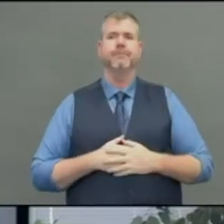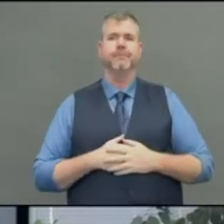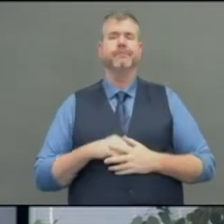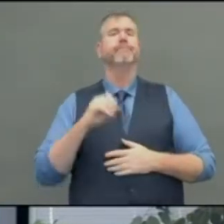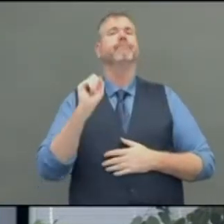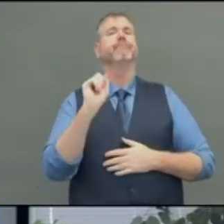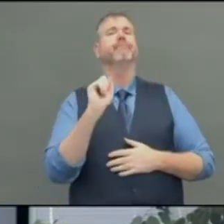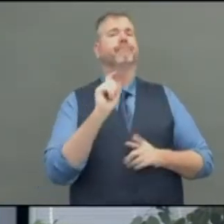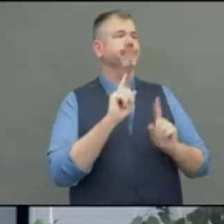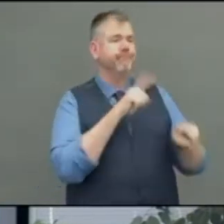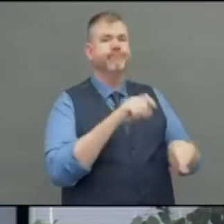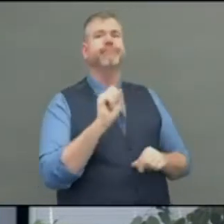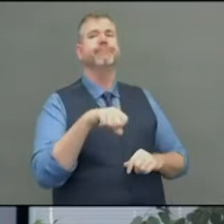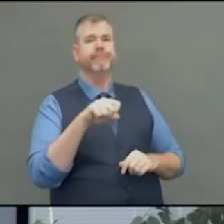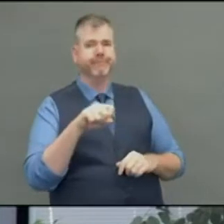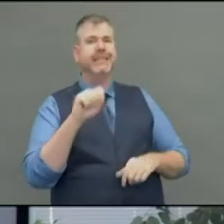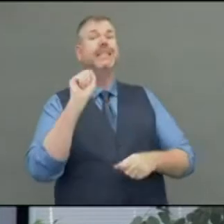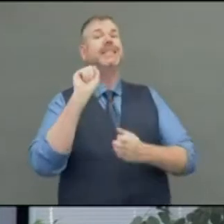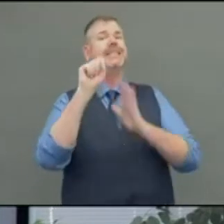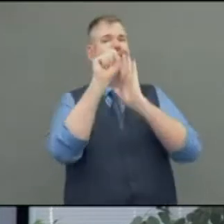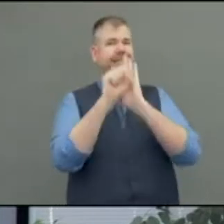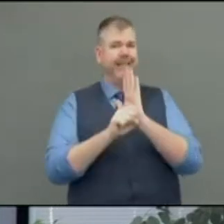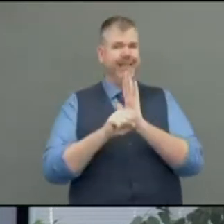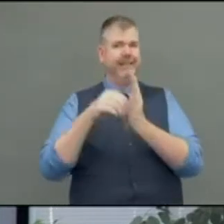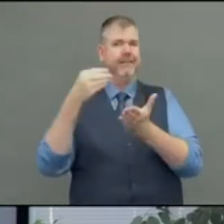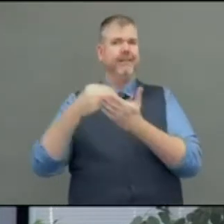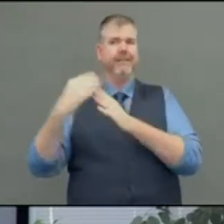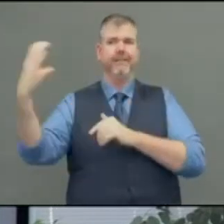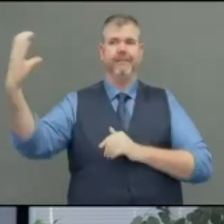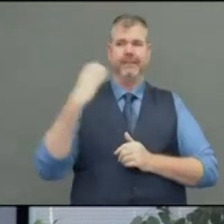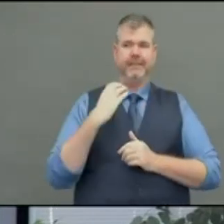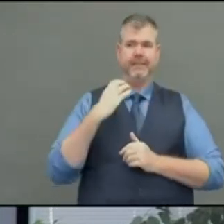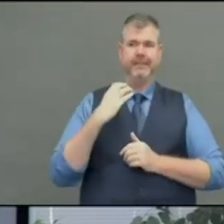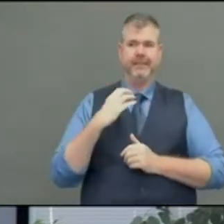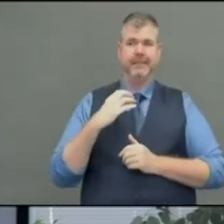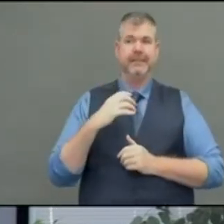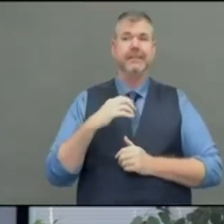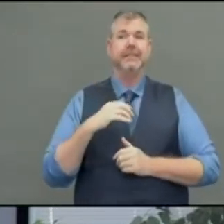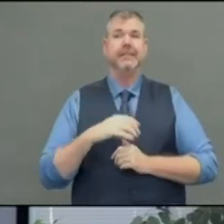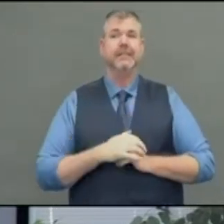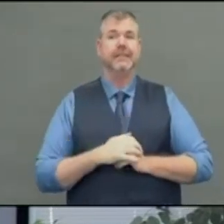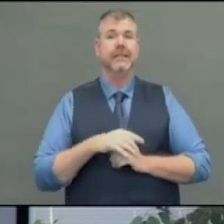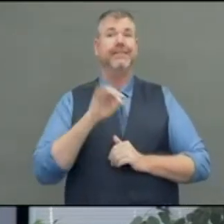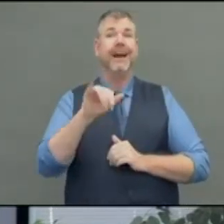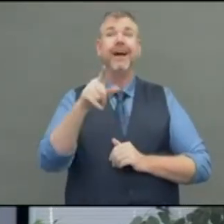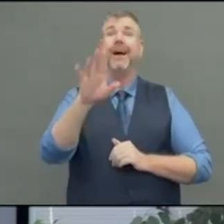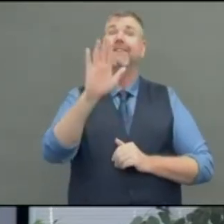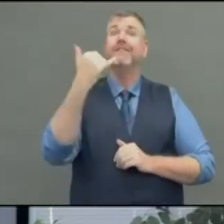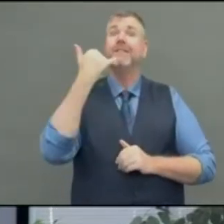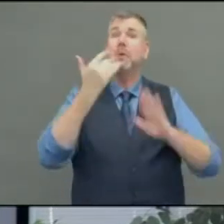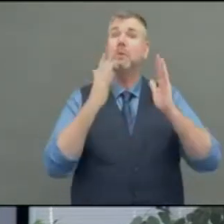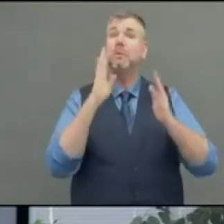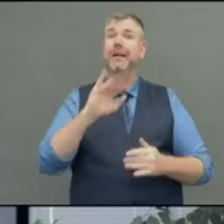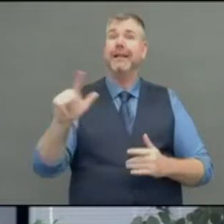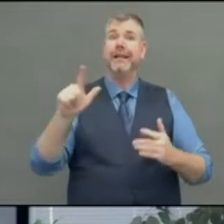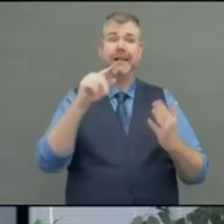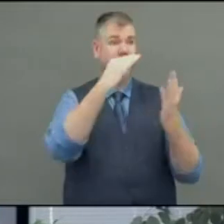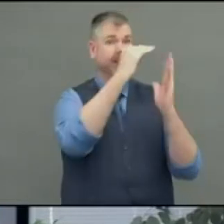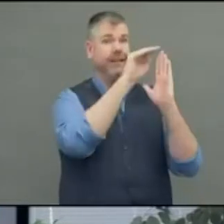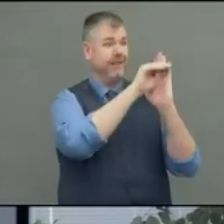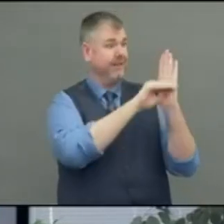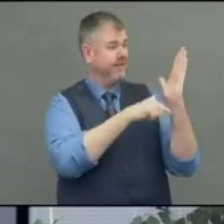and I and anybody else that pays a phone bill. So if you look at your phone bill next time you get it, there's